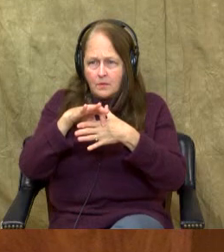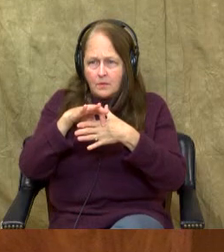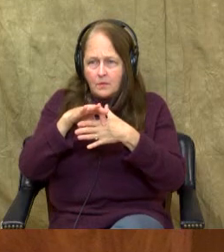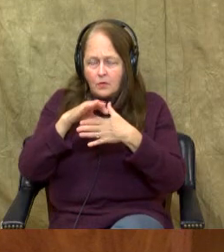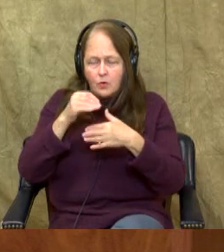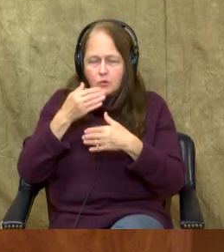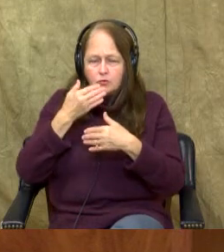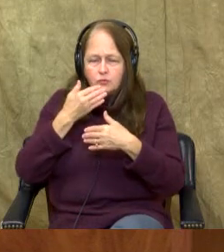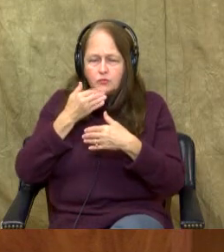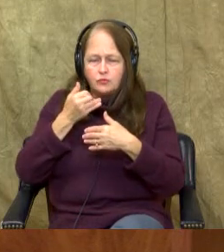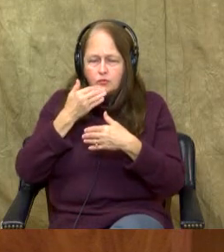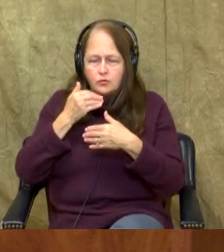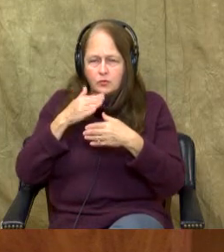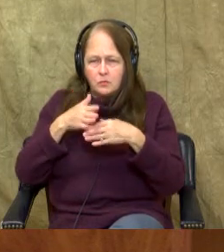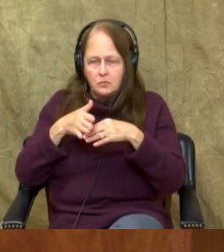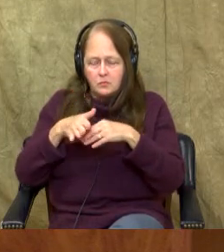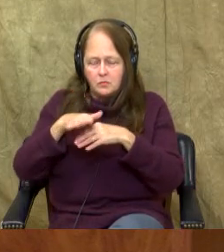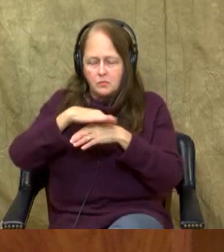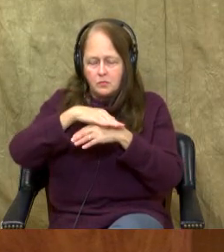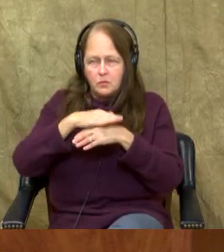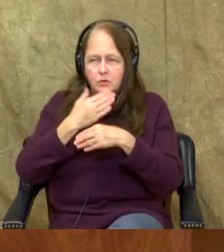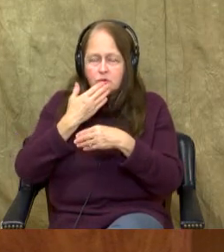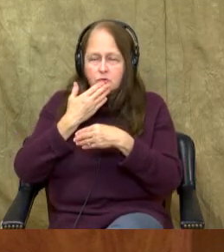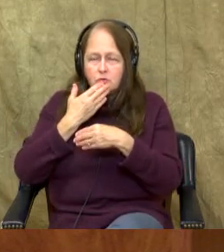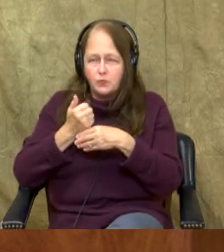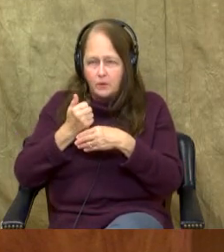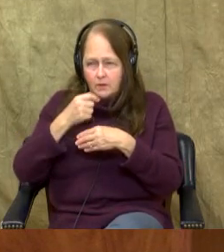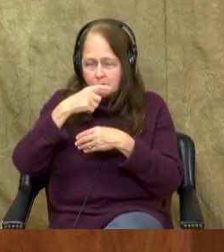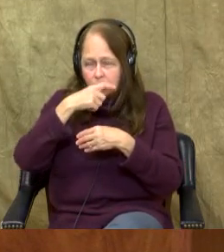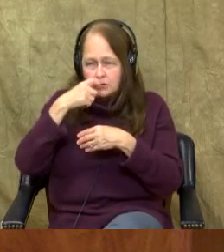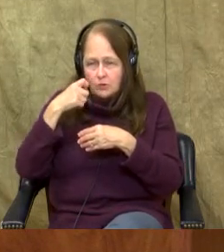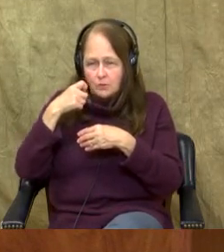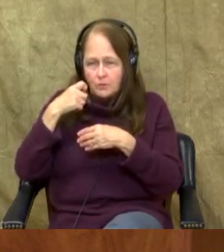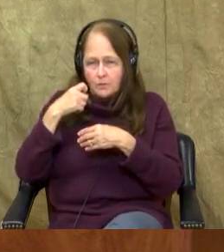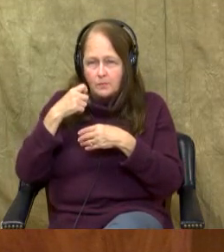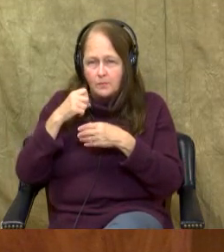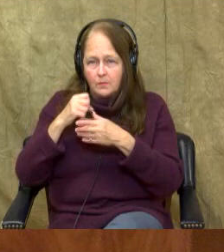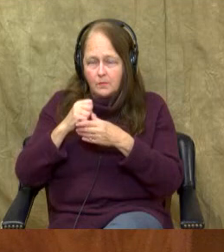sugar over like a syrupy sweet, sorry.